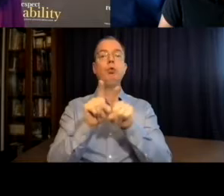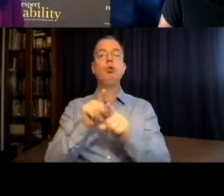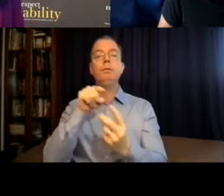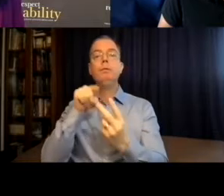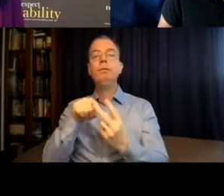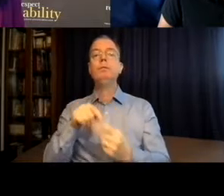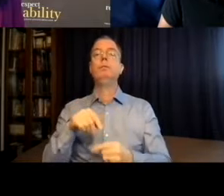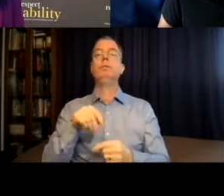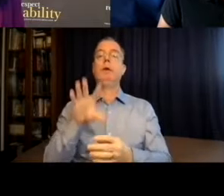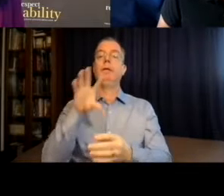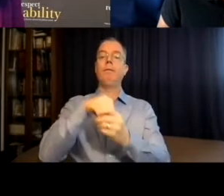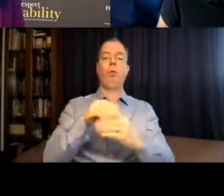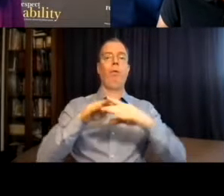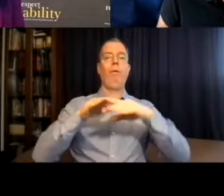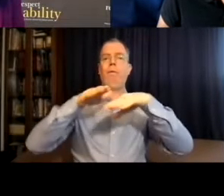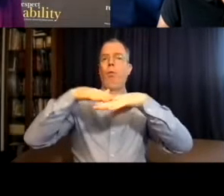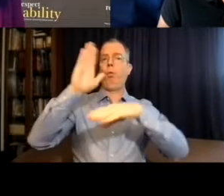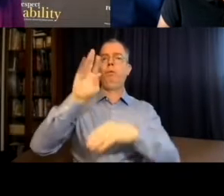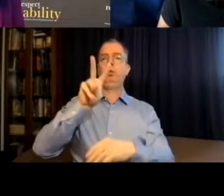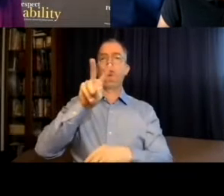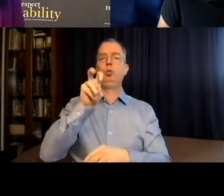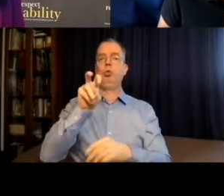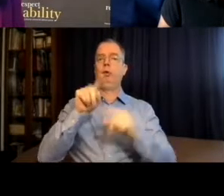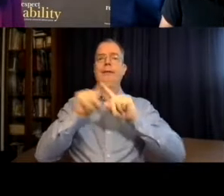of the number of jobs with people with disabilities.